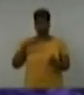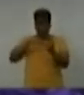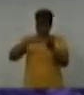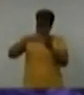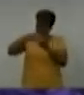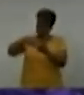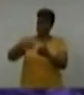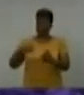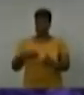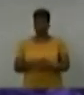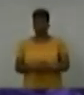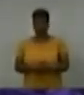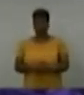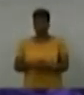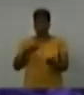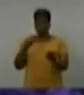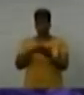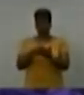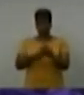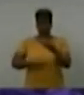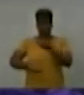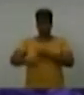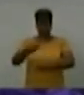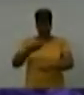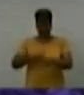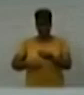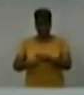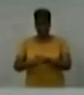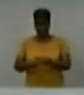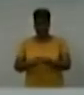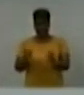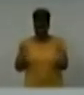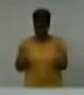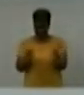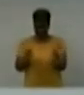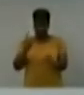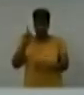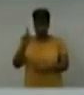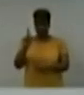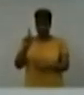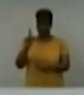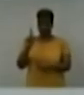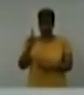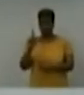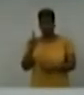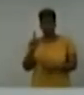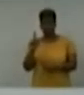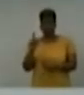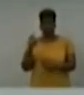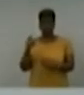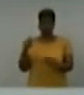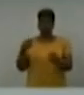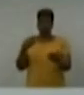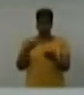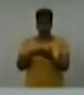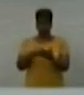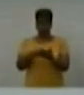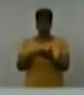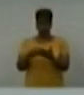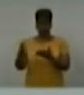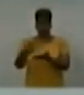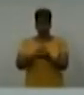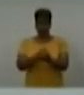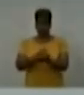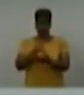The budget is summarized as follows. One, recurrent revenue, $786.2 million.